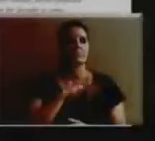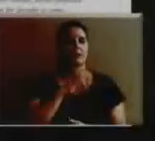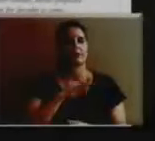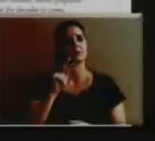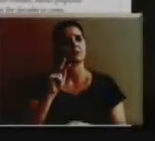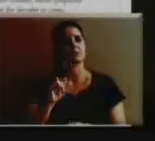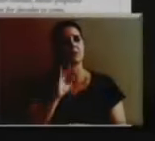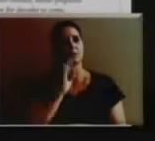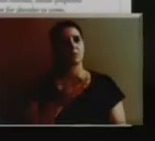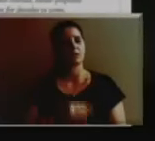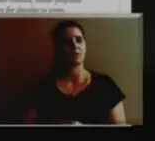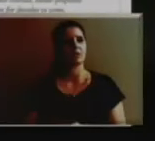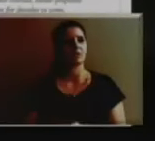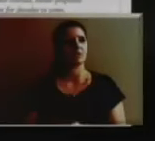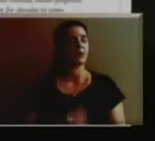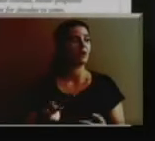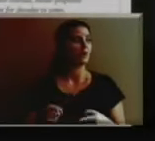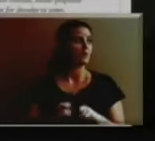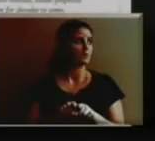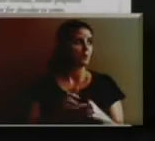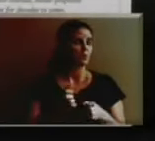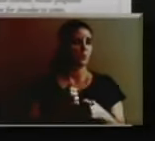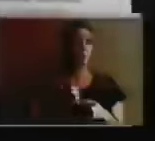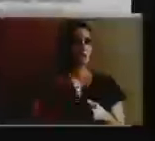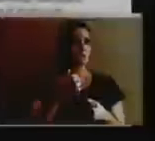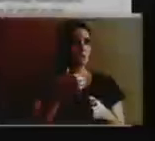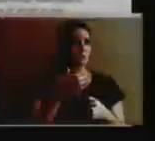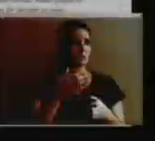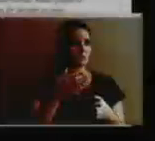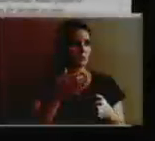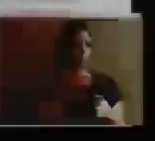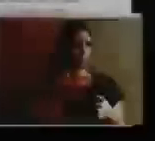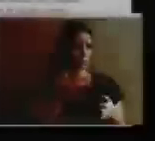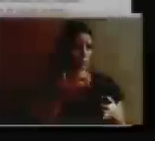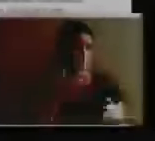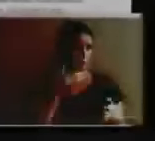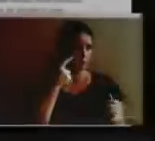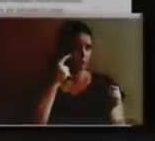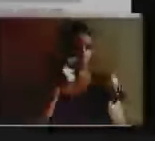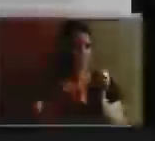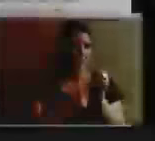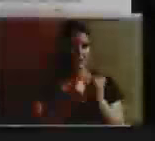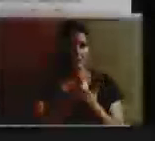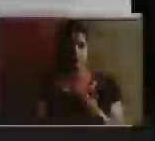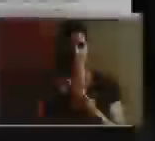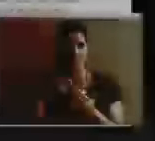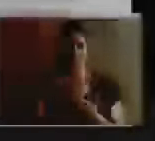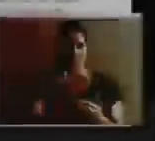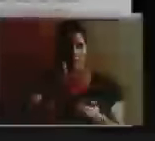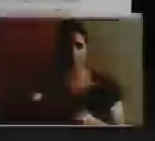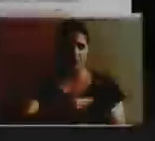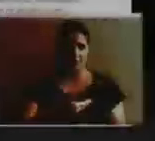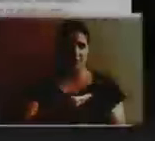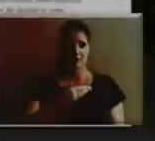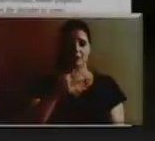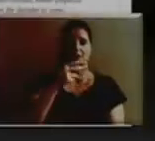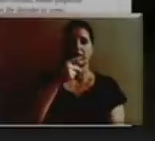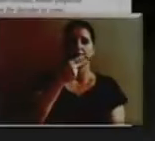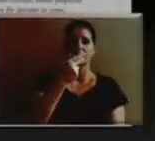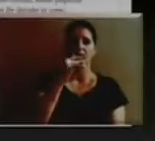want to acknowledge some special guests that we have in the audience and ask them to stand. We have Mrs. Phyllis Kane